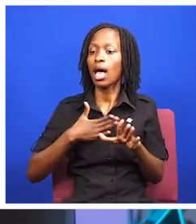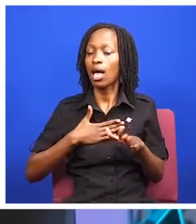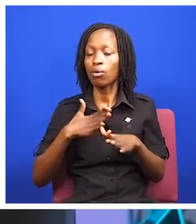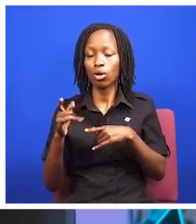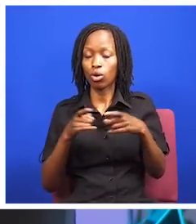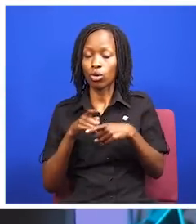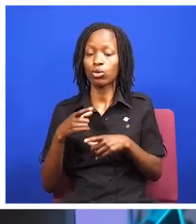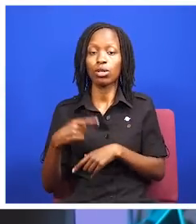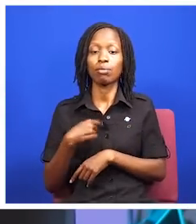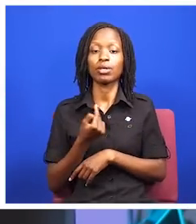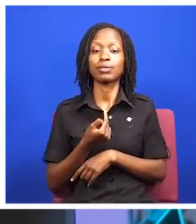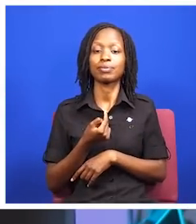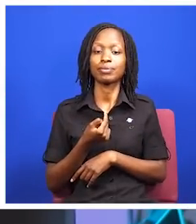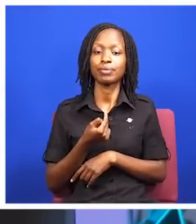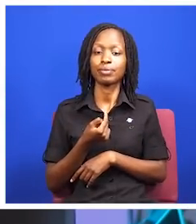control myself and